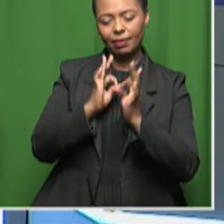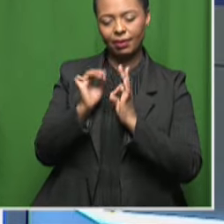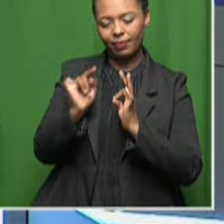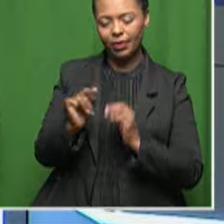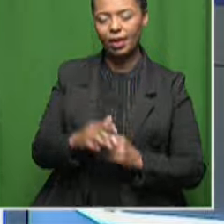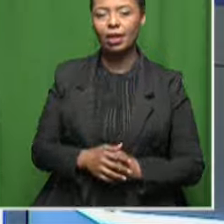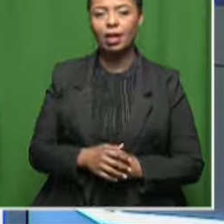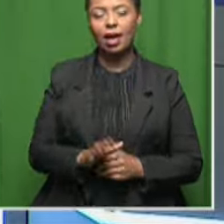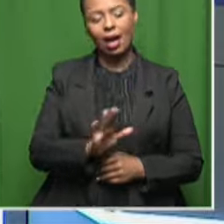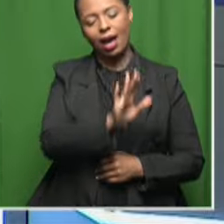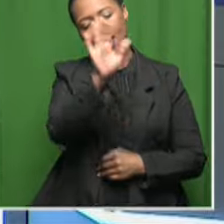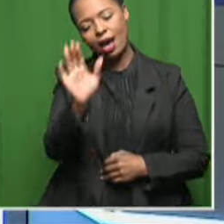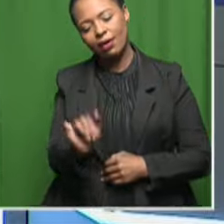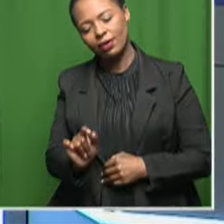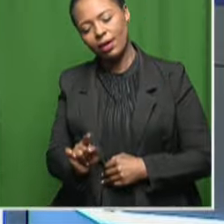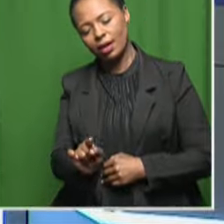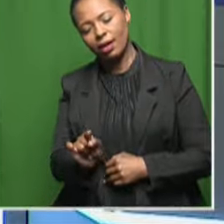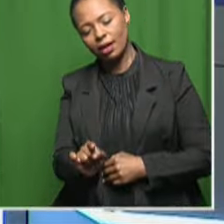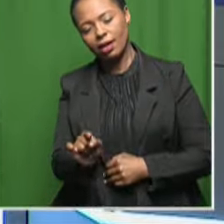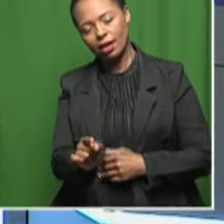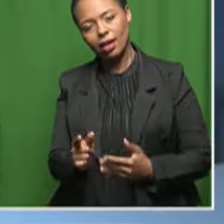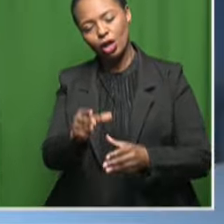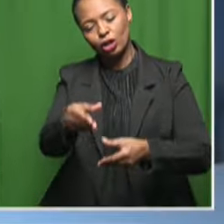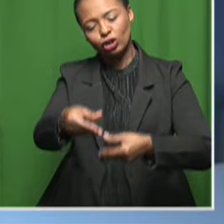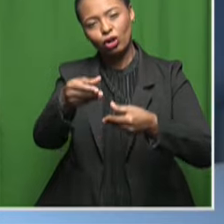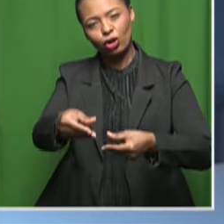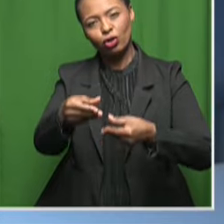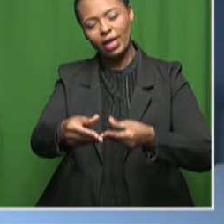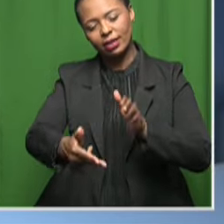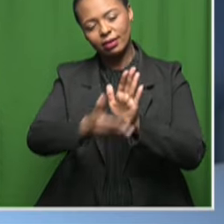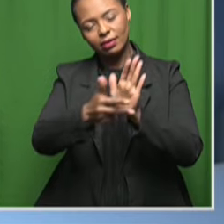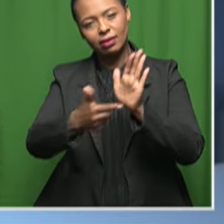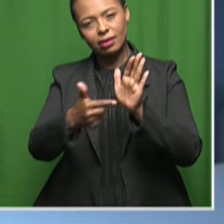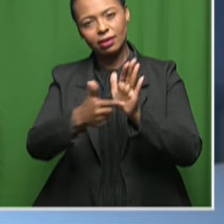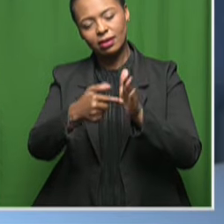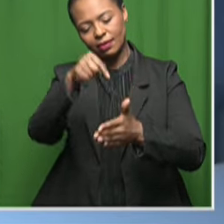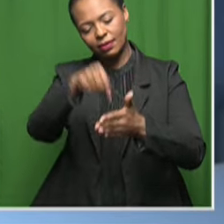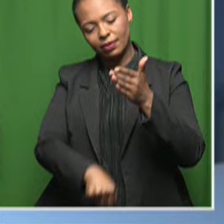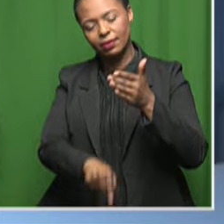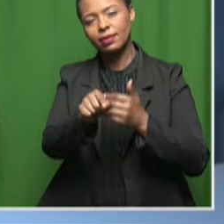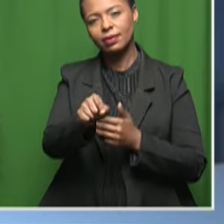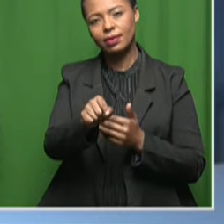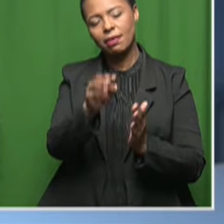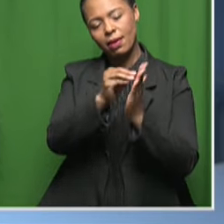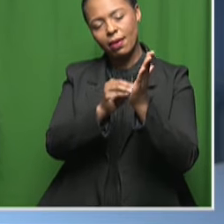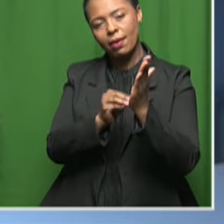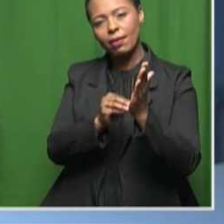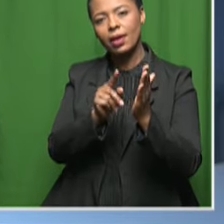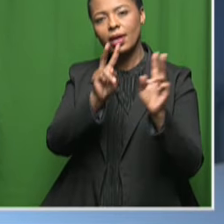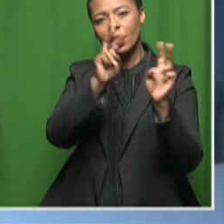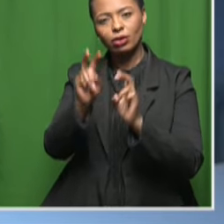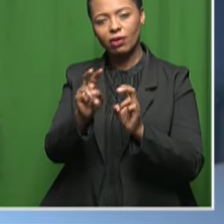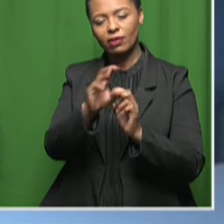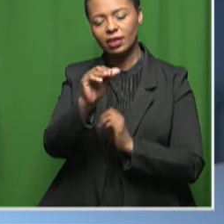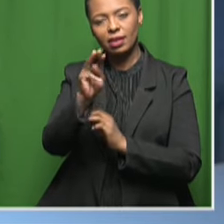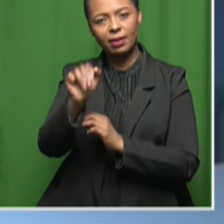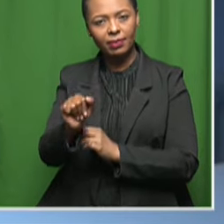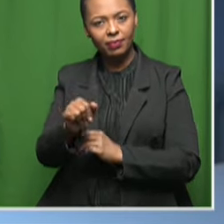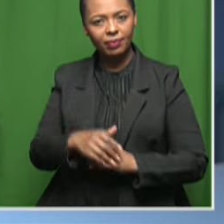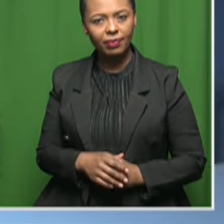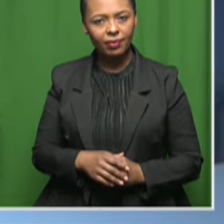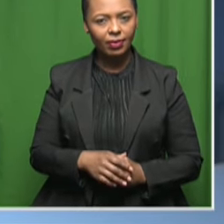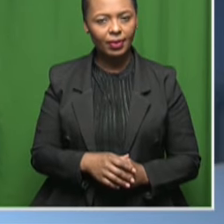the African continent. Does this outcome document address the role of ratings agencies at any level? Yes, even